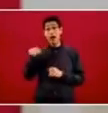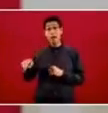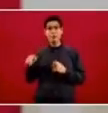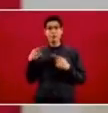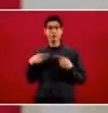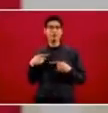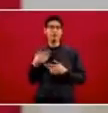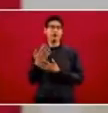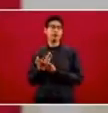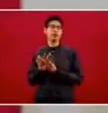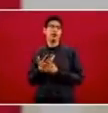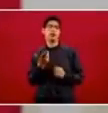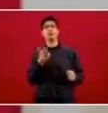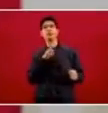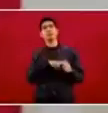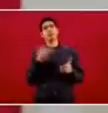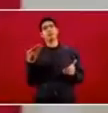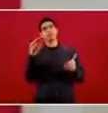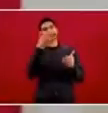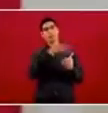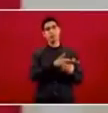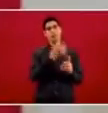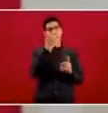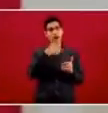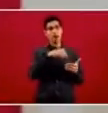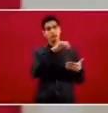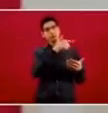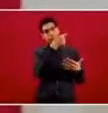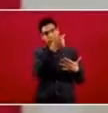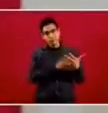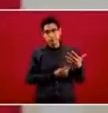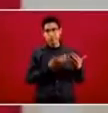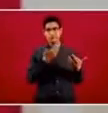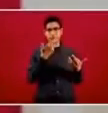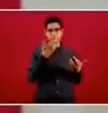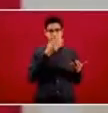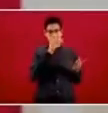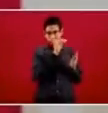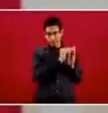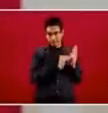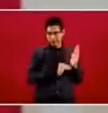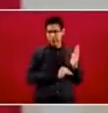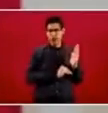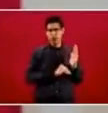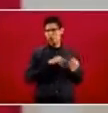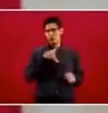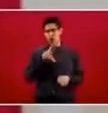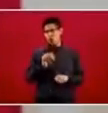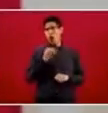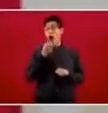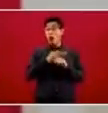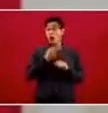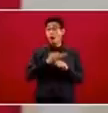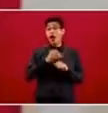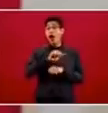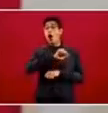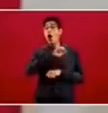different kind of vigilance, which is not the hospital vigilance, but we have like self-registry